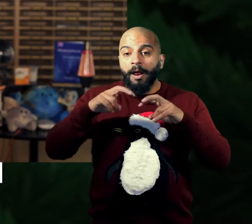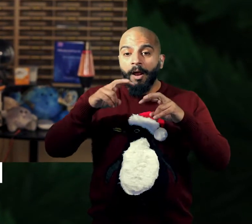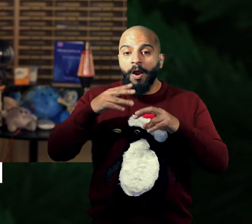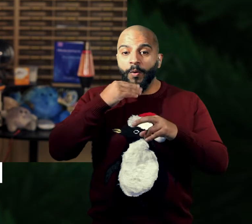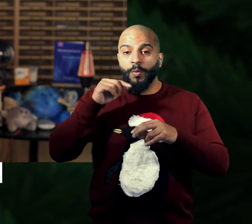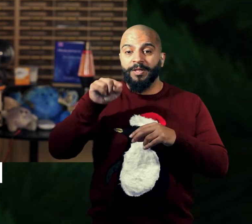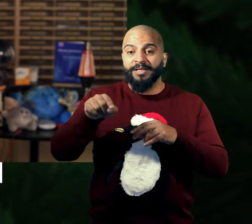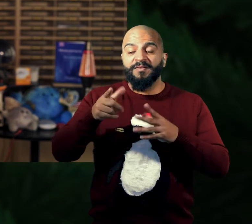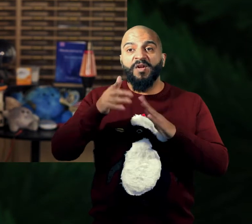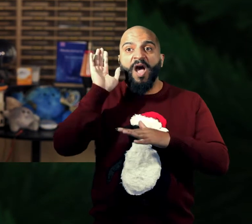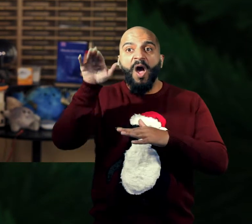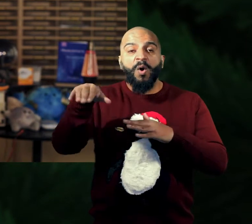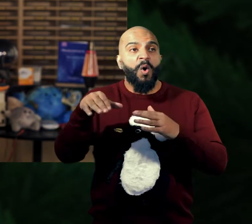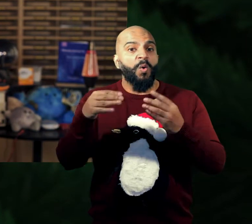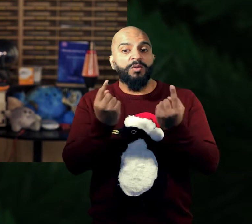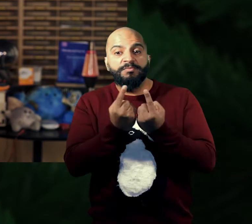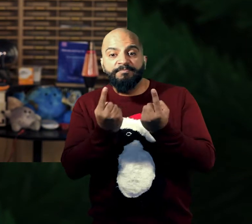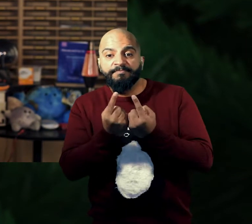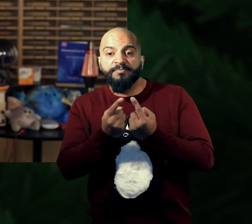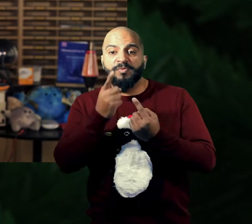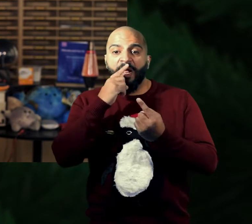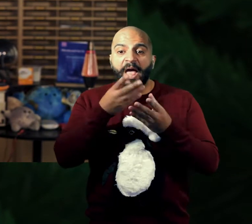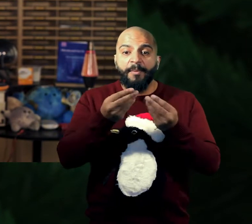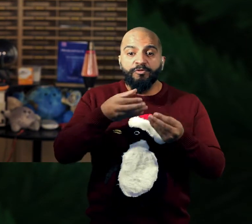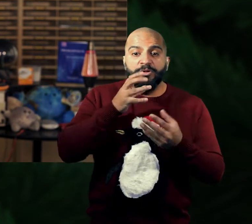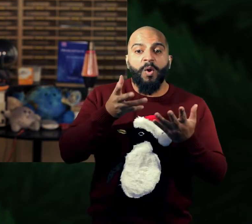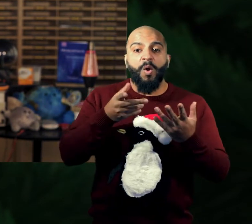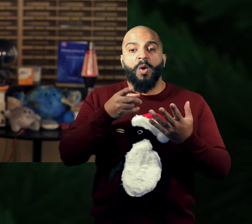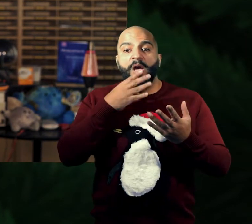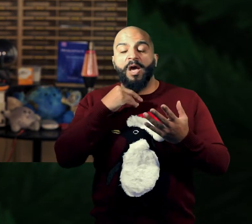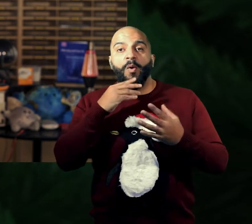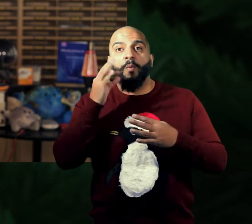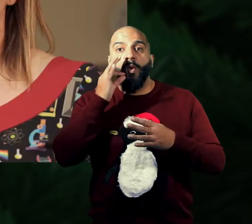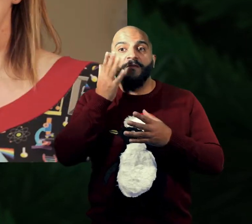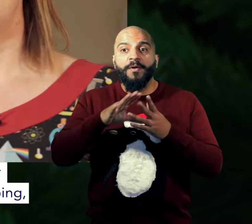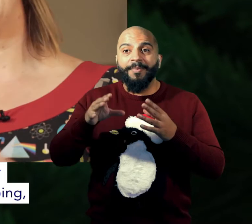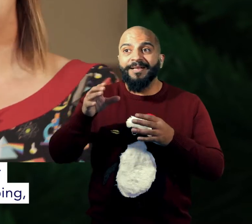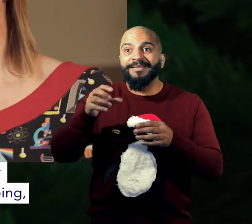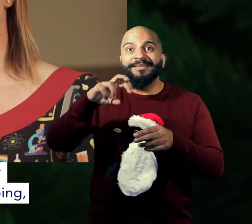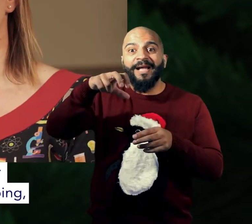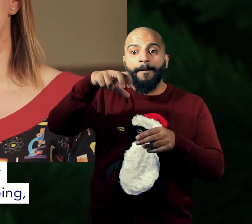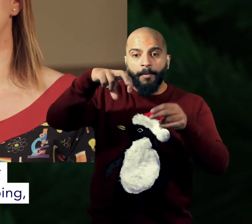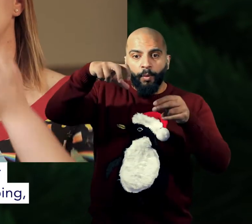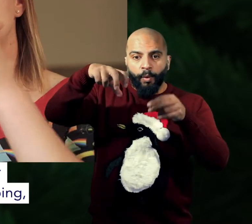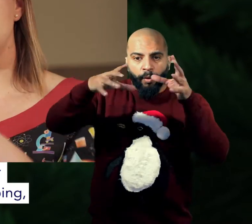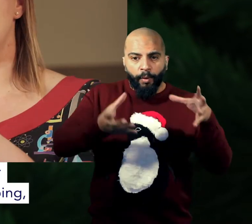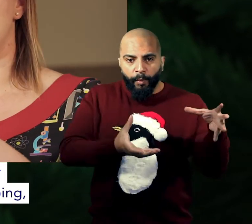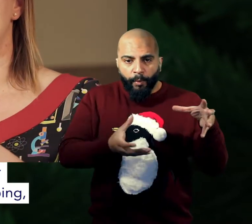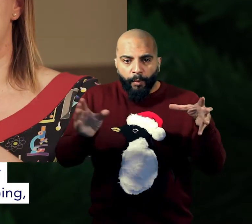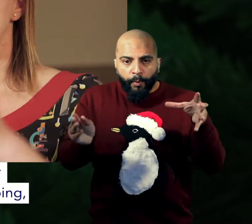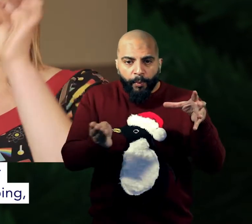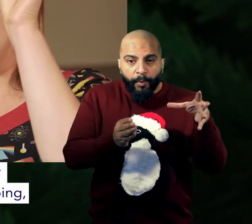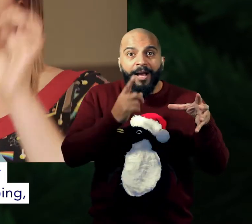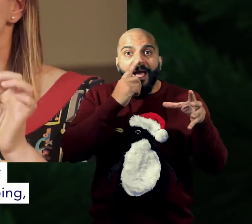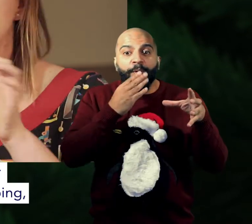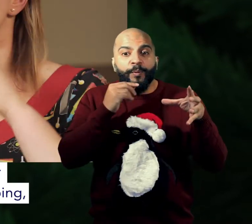this on various household objects, such as an empty drinks can or a stream of water from the tap. For the clearest results, you want your stream of